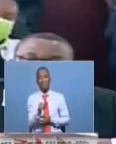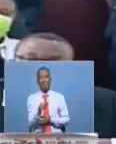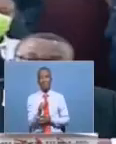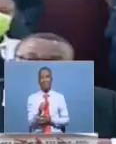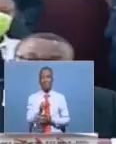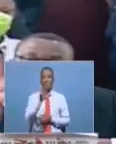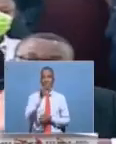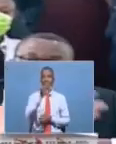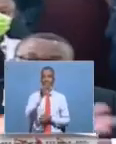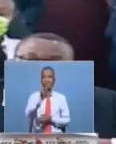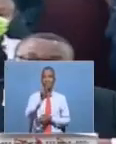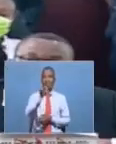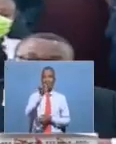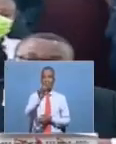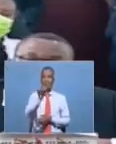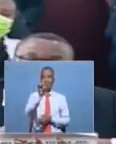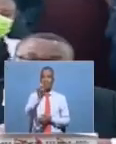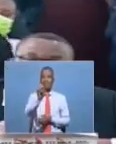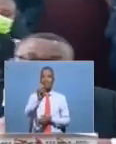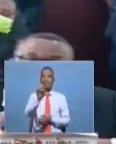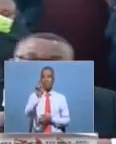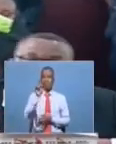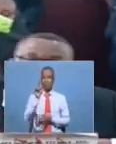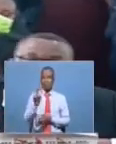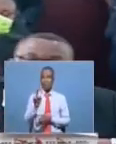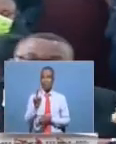3E1 is a matter of law.